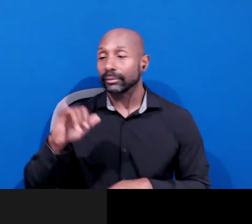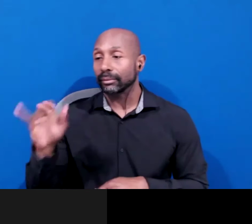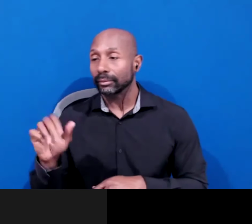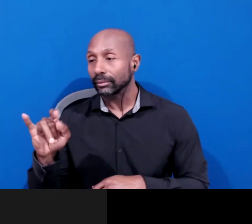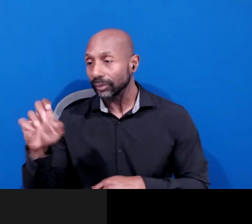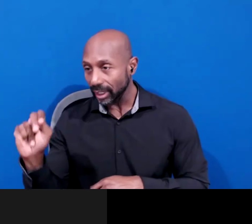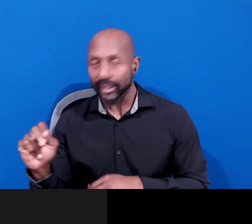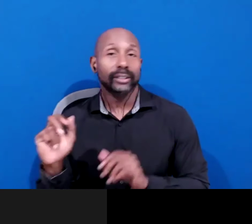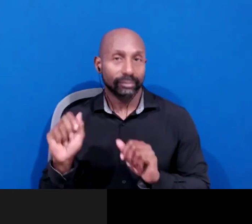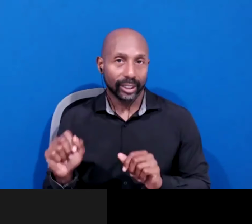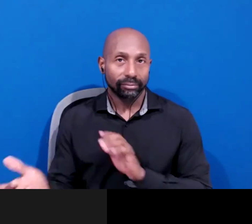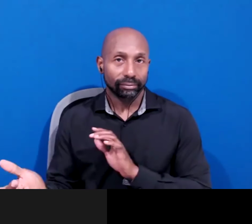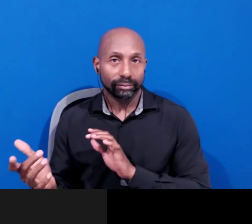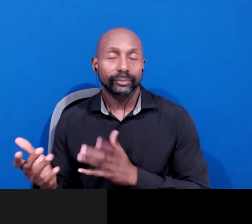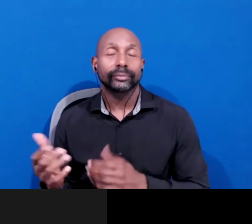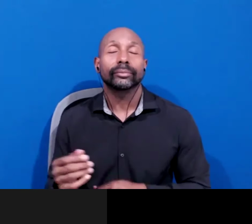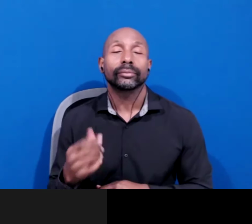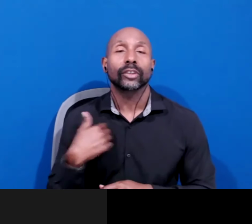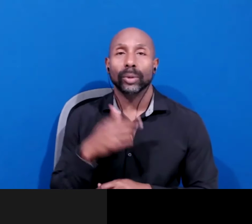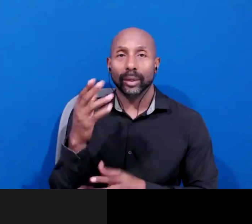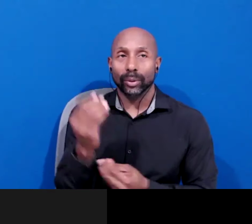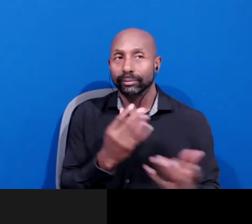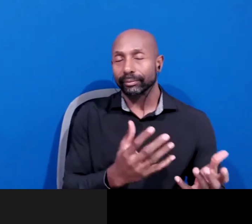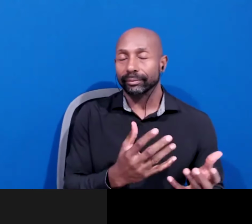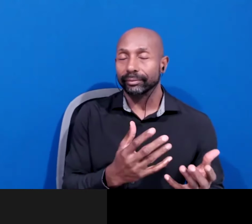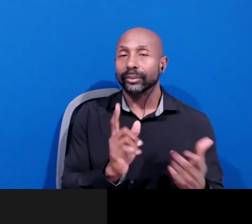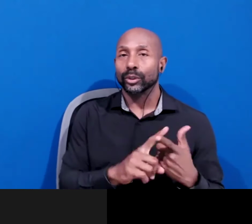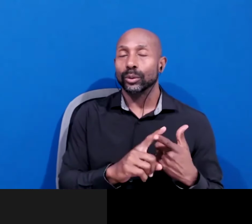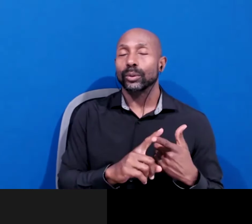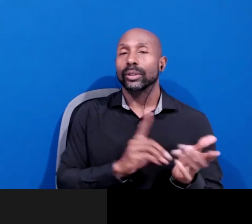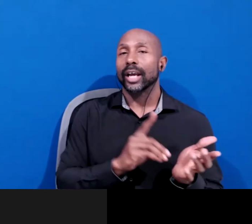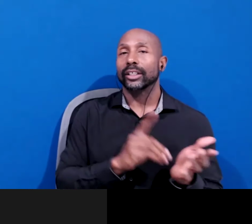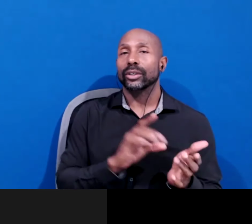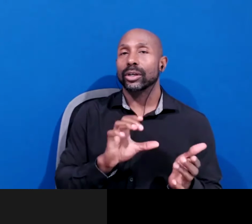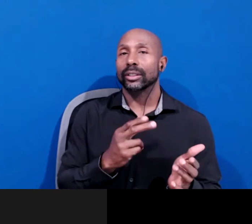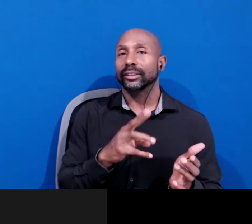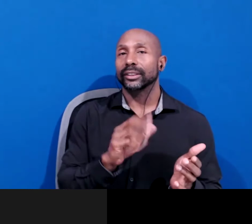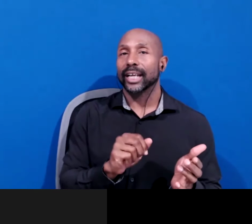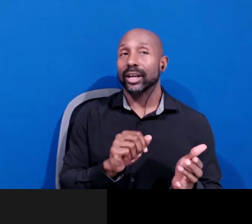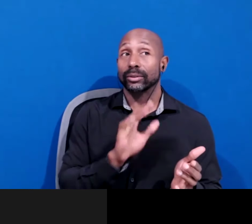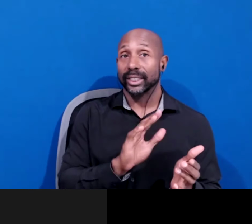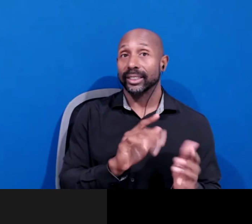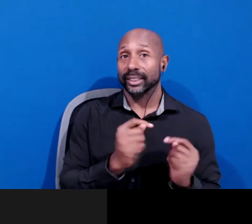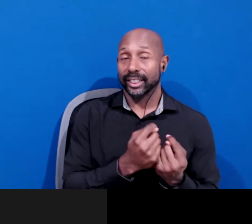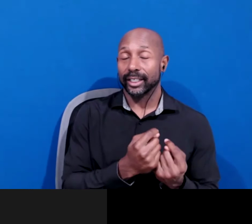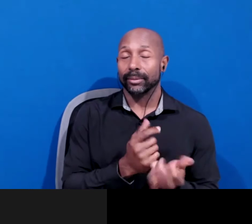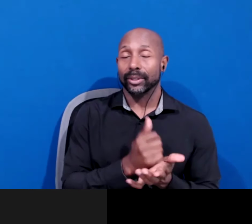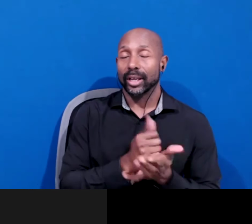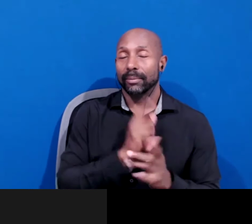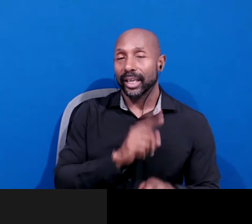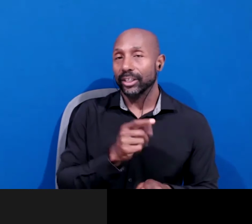and we will get that information over to Dr. Chow's team to help answer anything out.